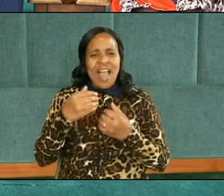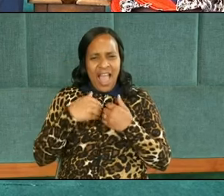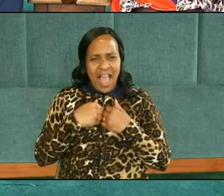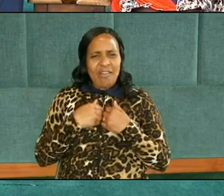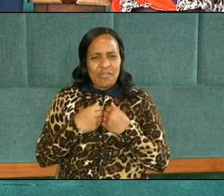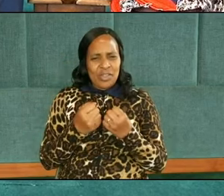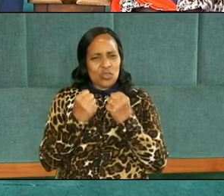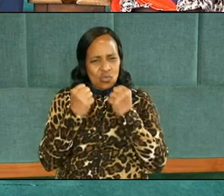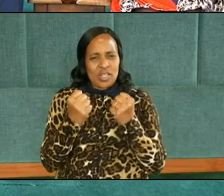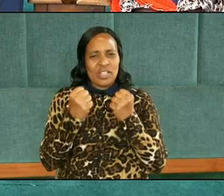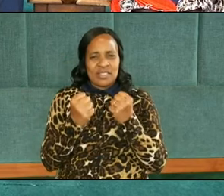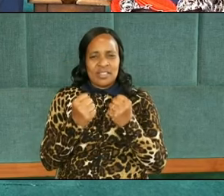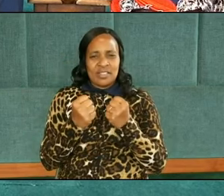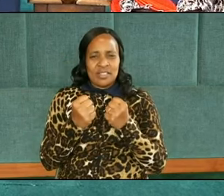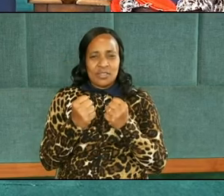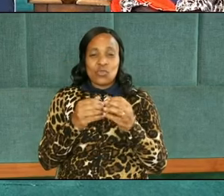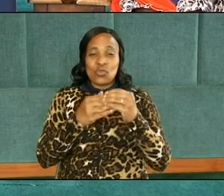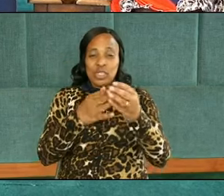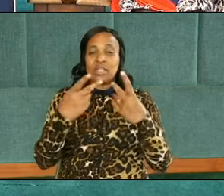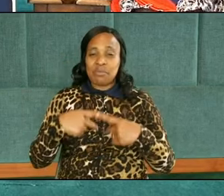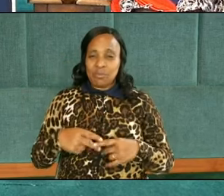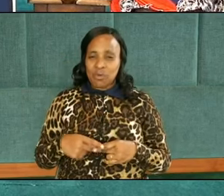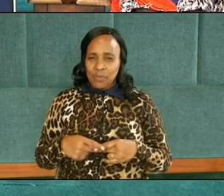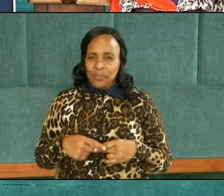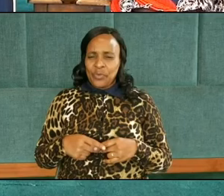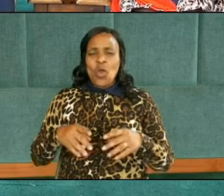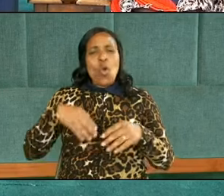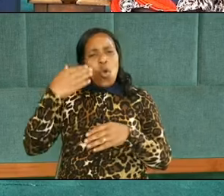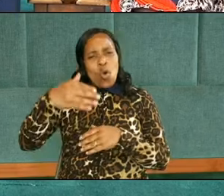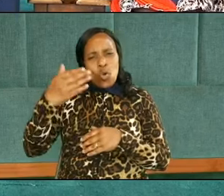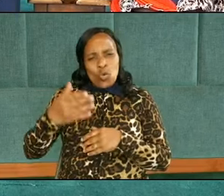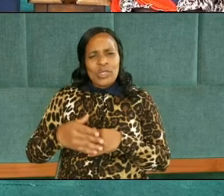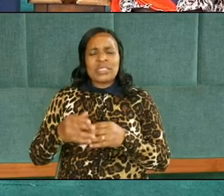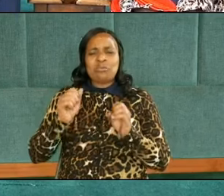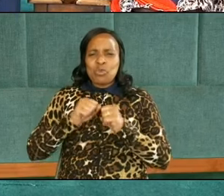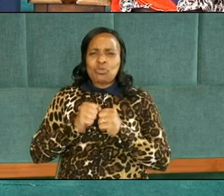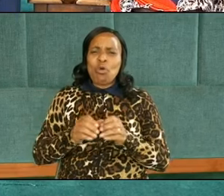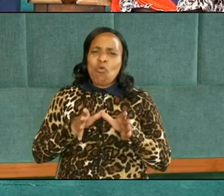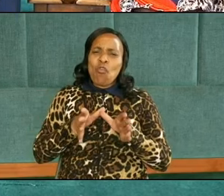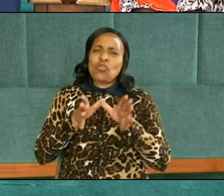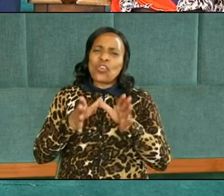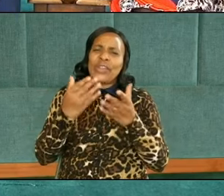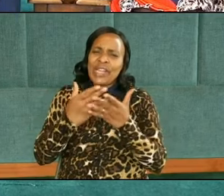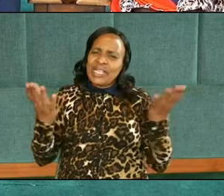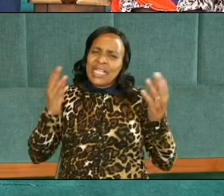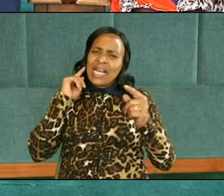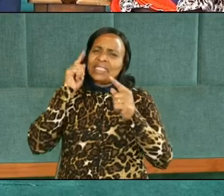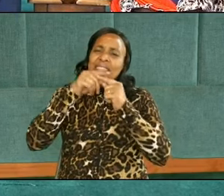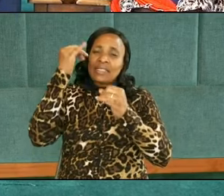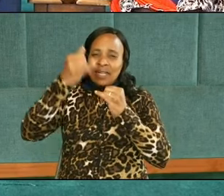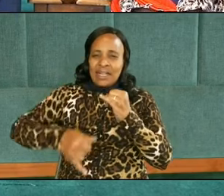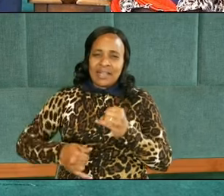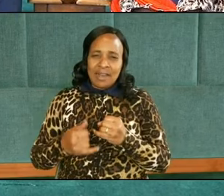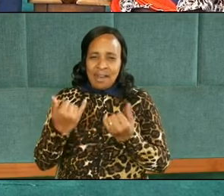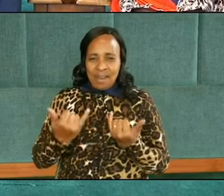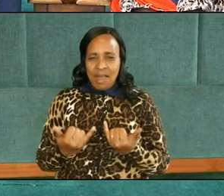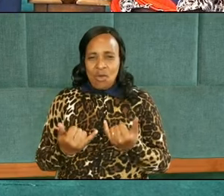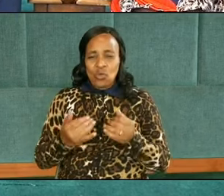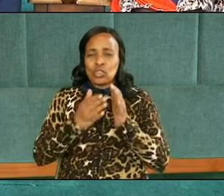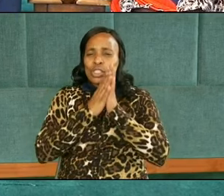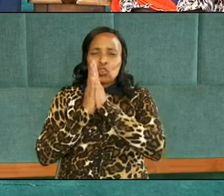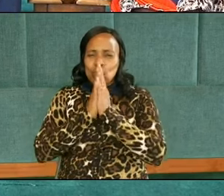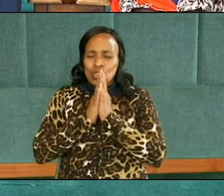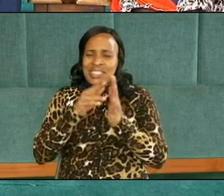to lead people was with his tenacity, the way he would always pursue things to the very end. The particular story that stands out in my